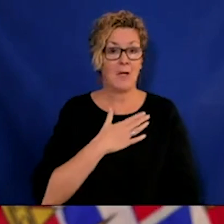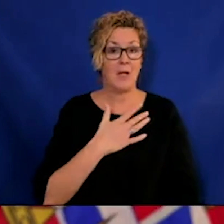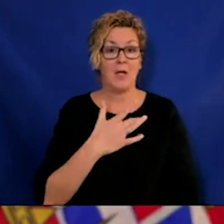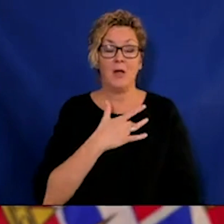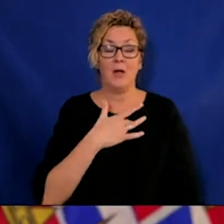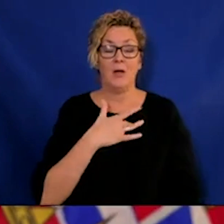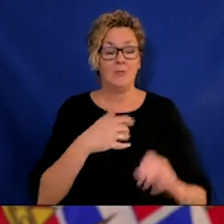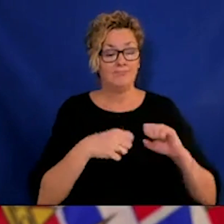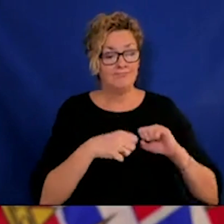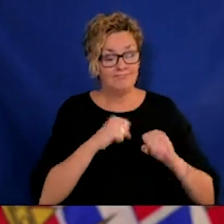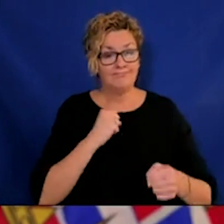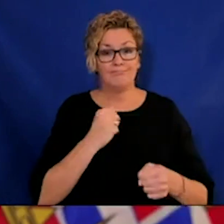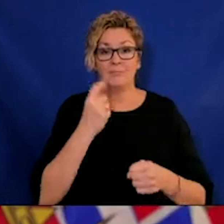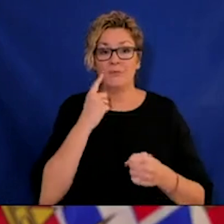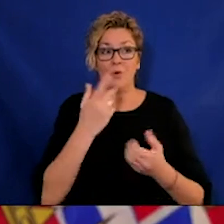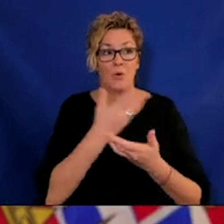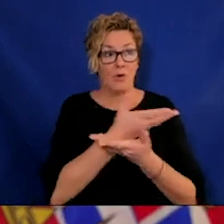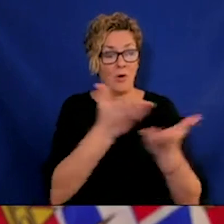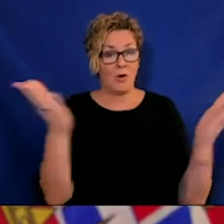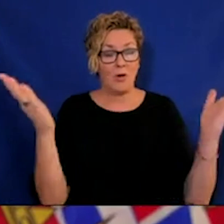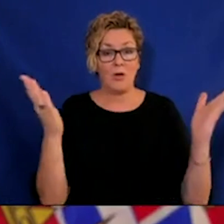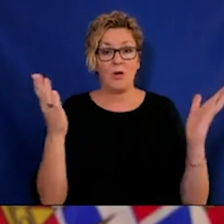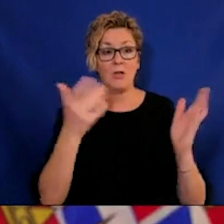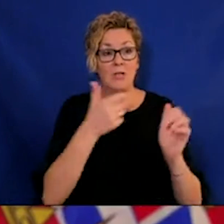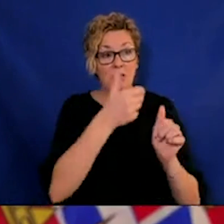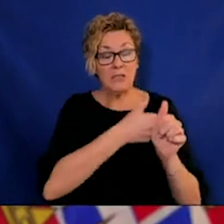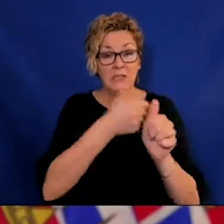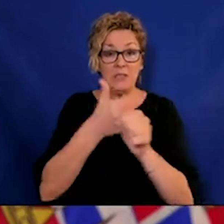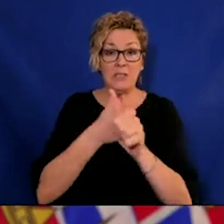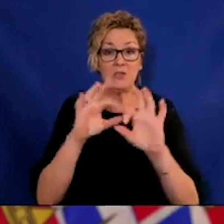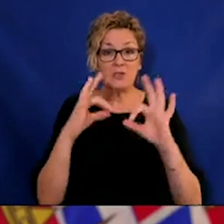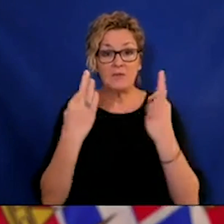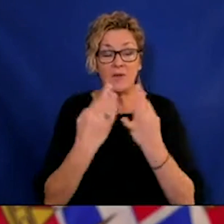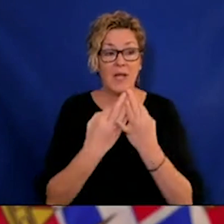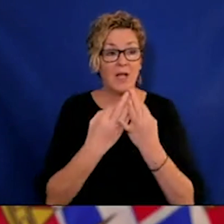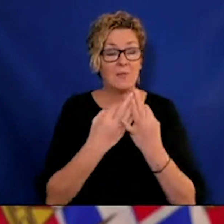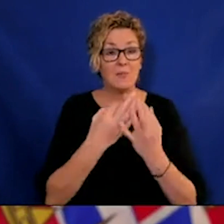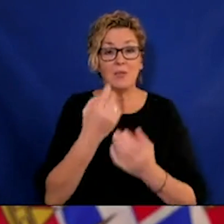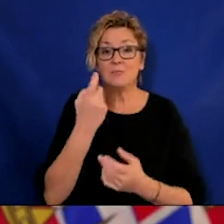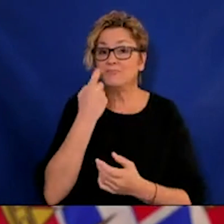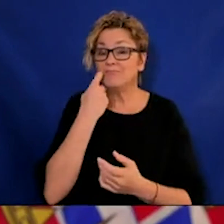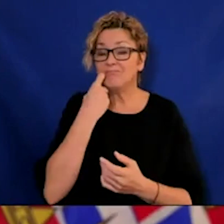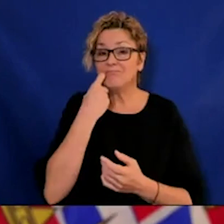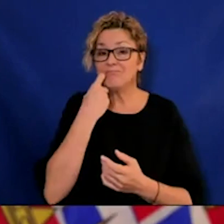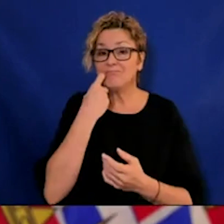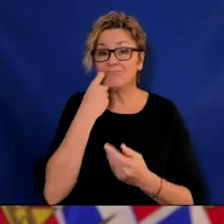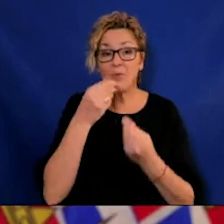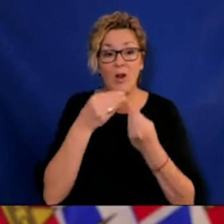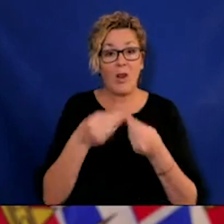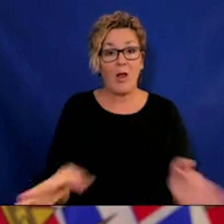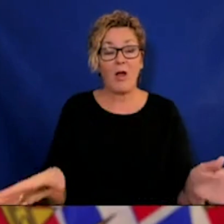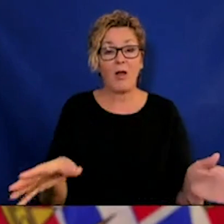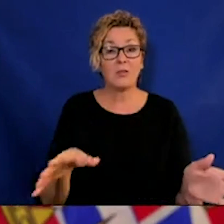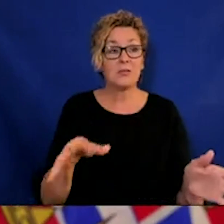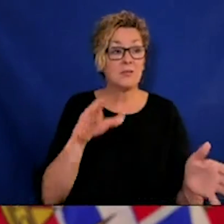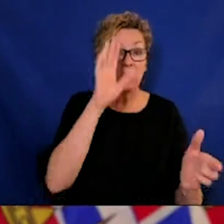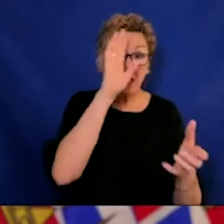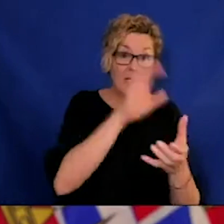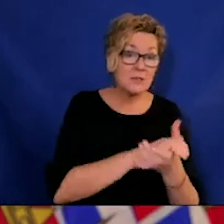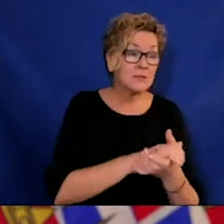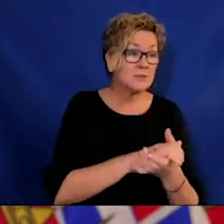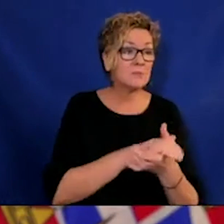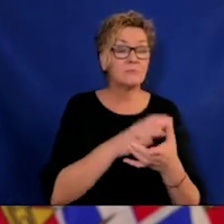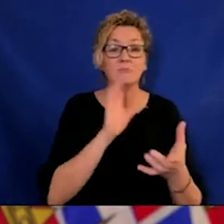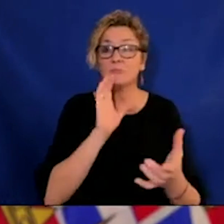families of each of these people. Each of these husbands, wives, sons, daughters,